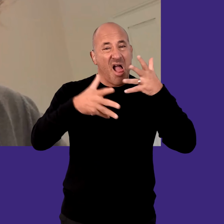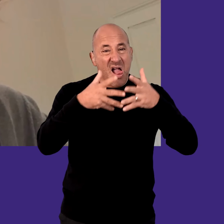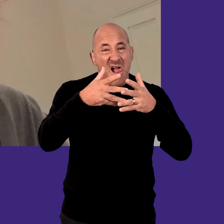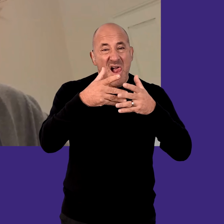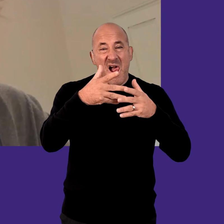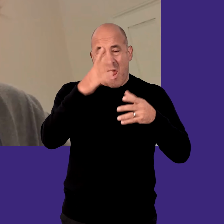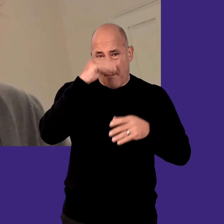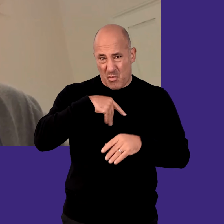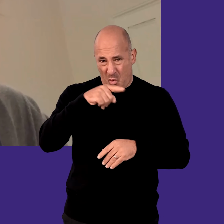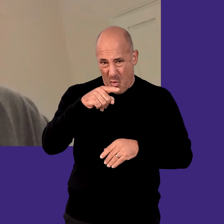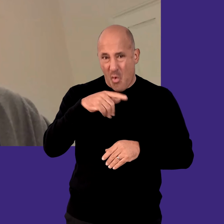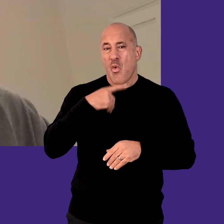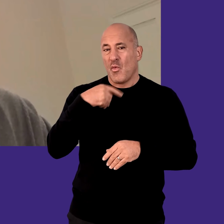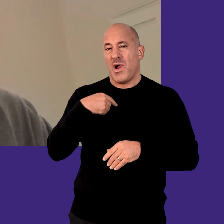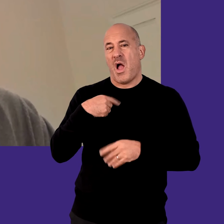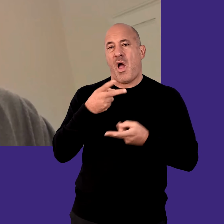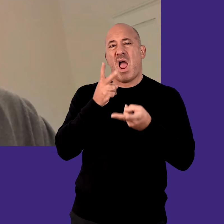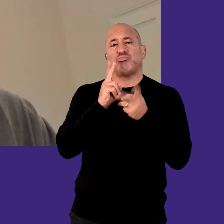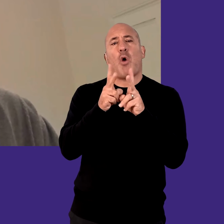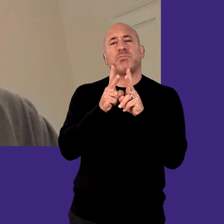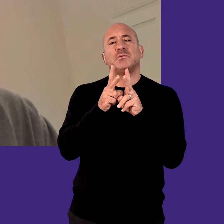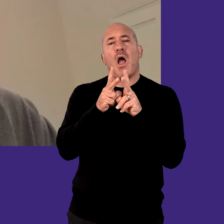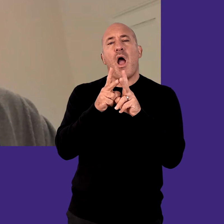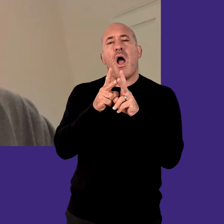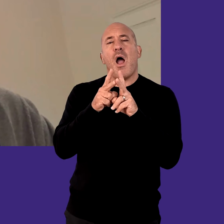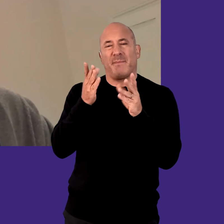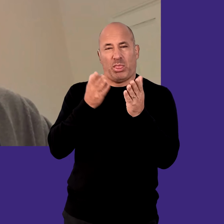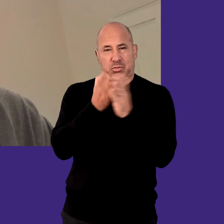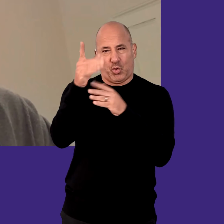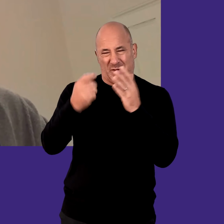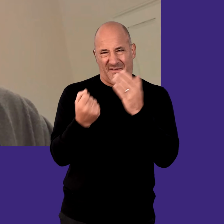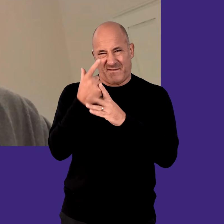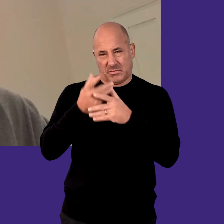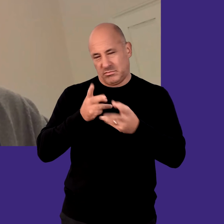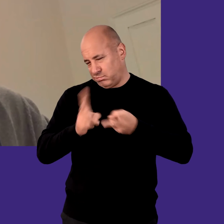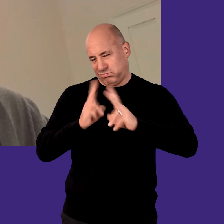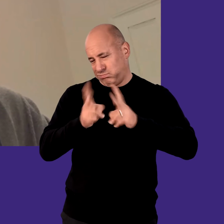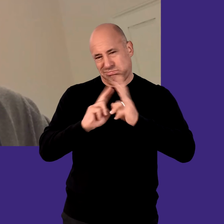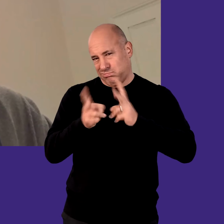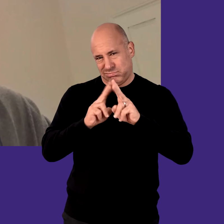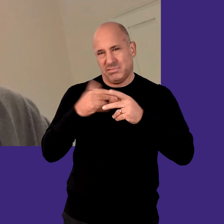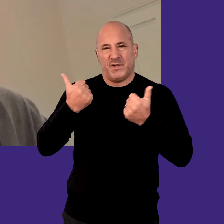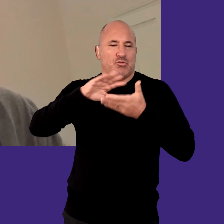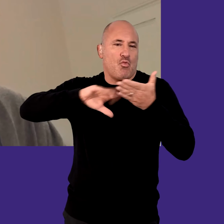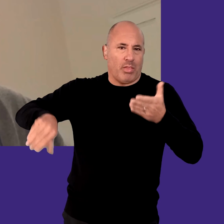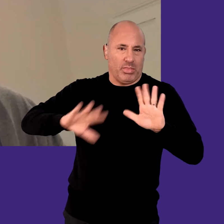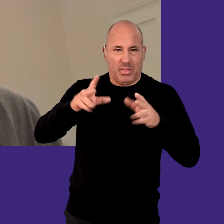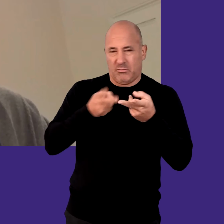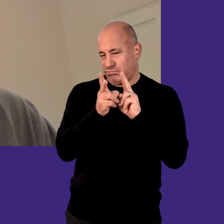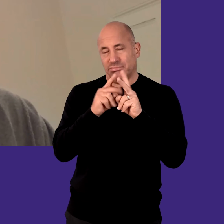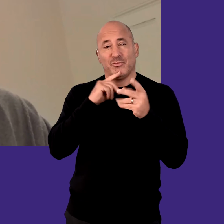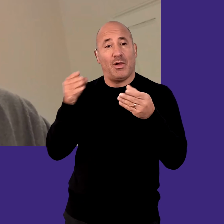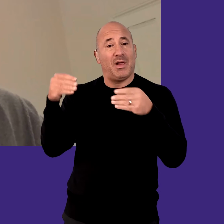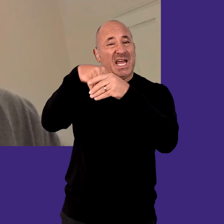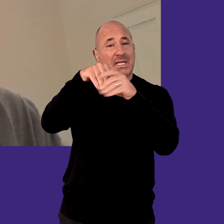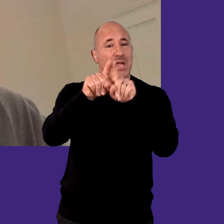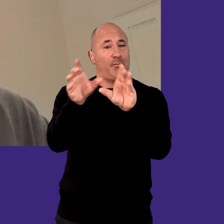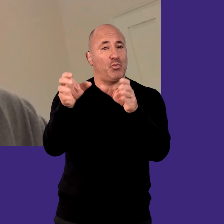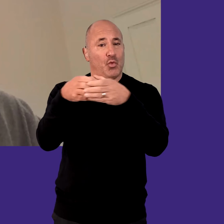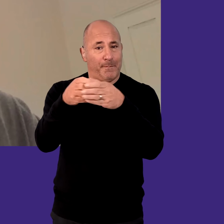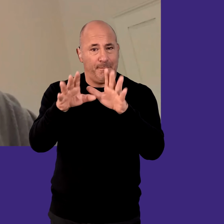require BSL, please let me know and I can put you in a group with one of our wonderful interpreters who've been